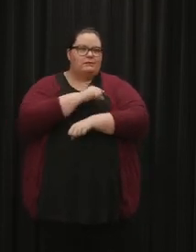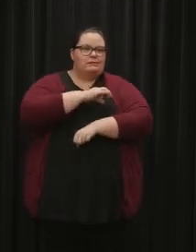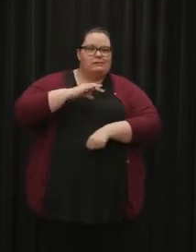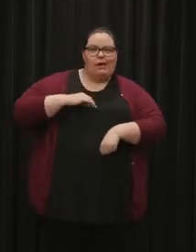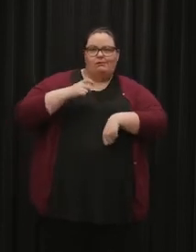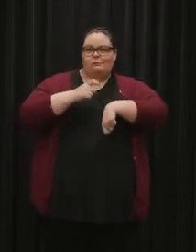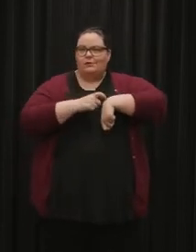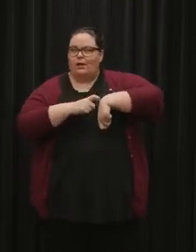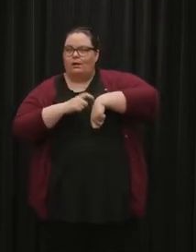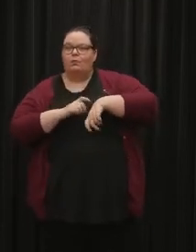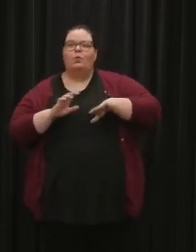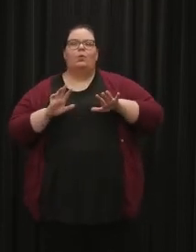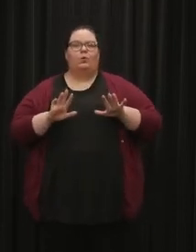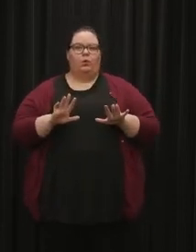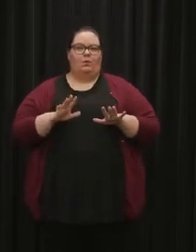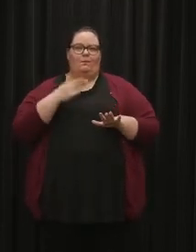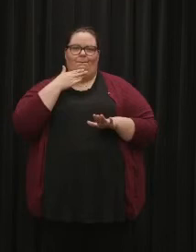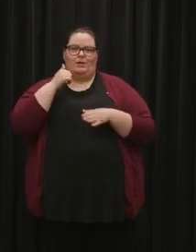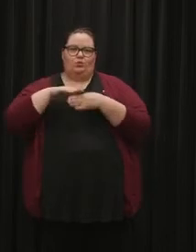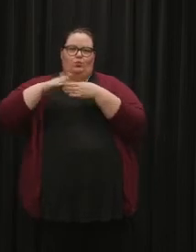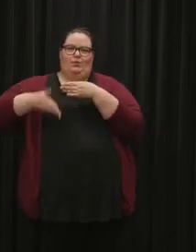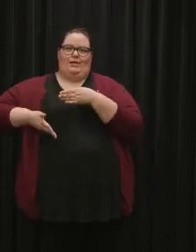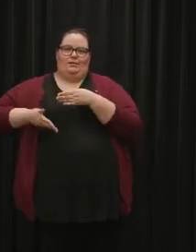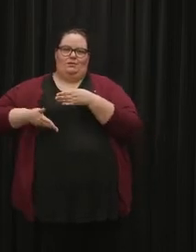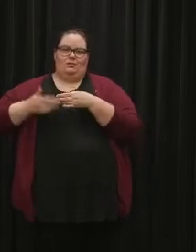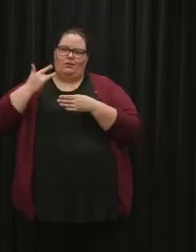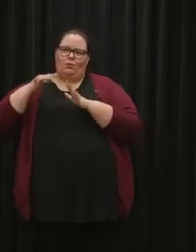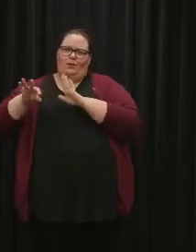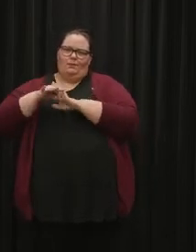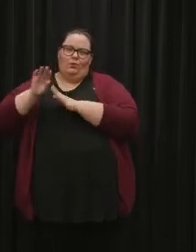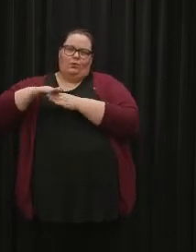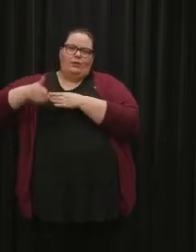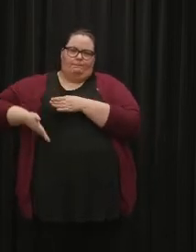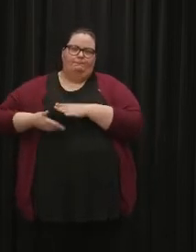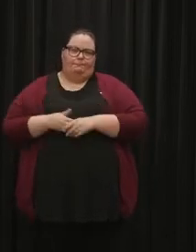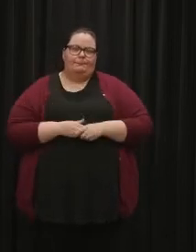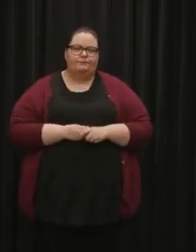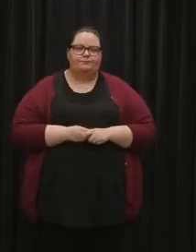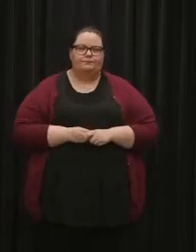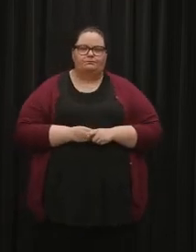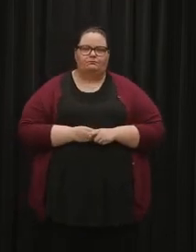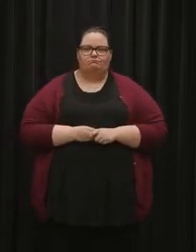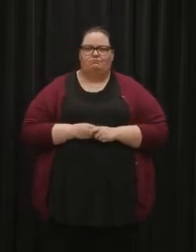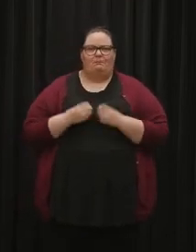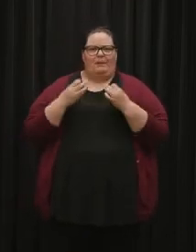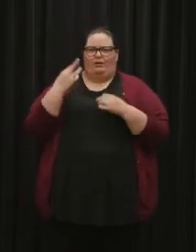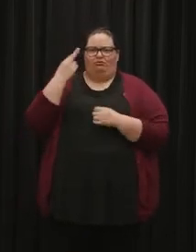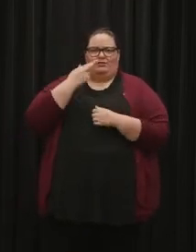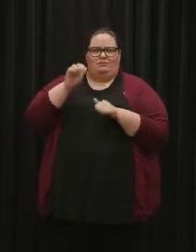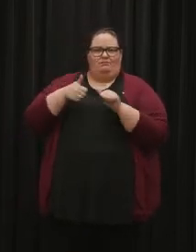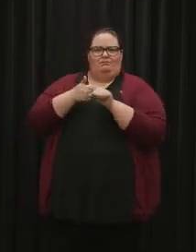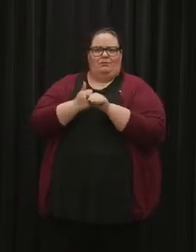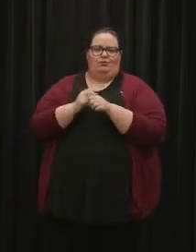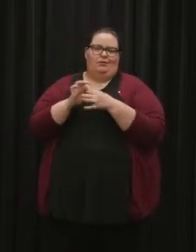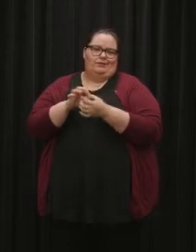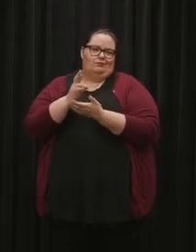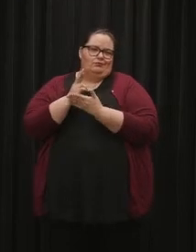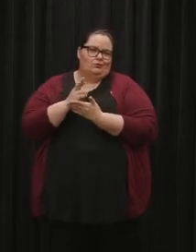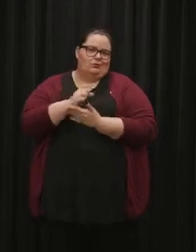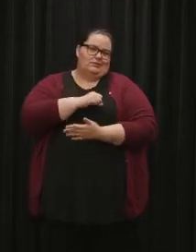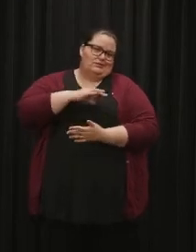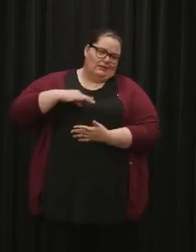et cetera, then it's better to do it on a weekend. So that's why we chose the weekend for many logistical and human resource